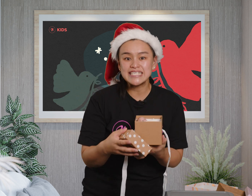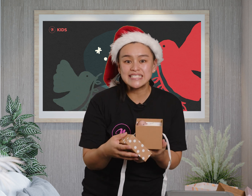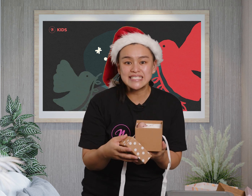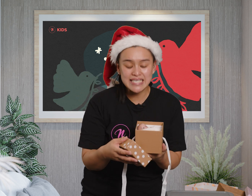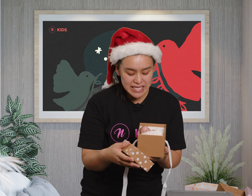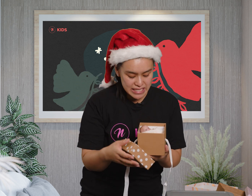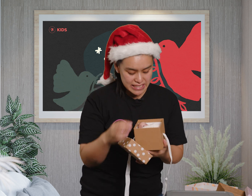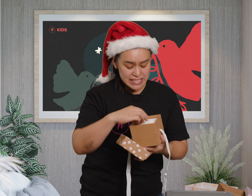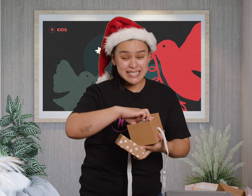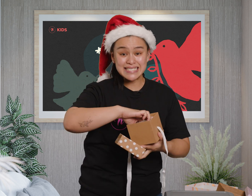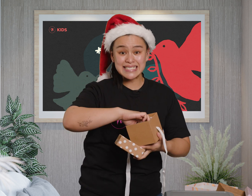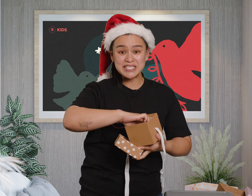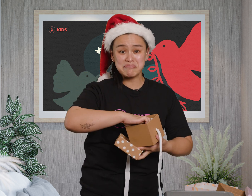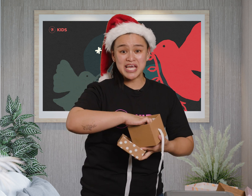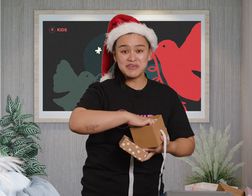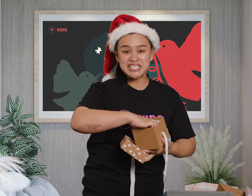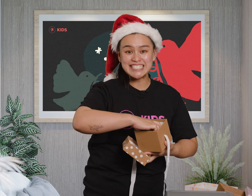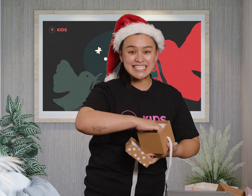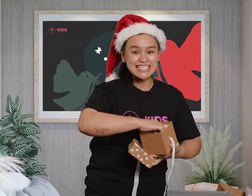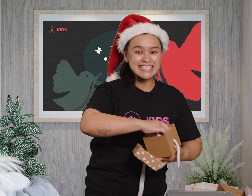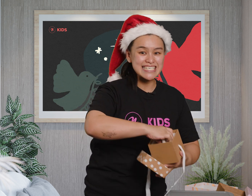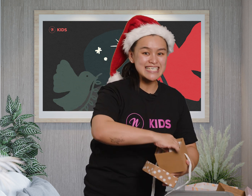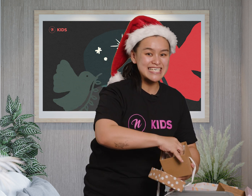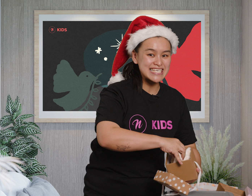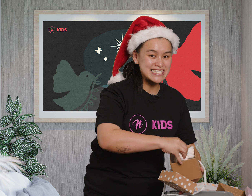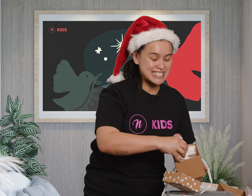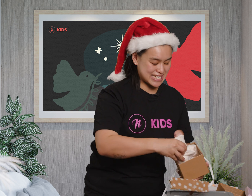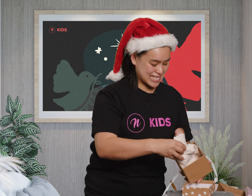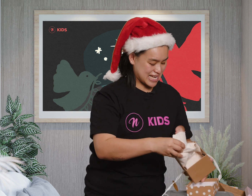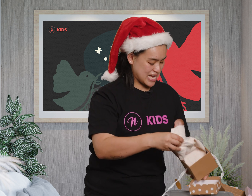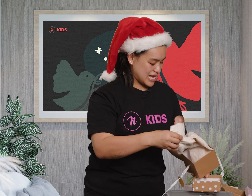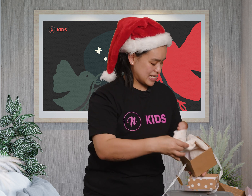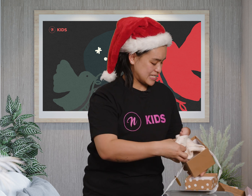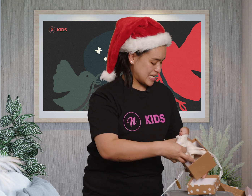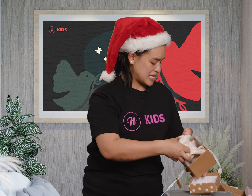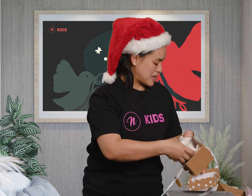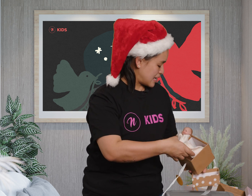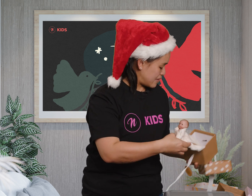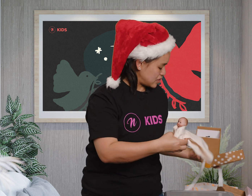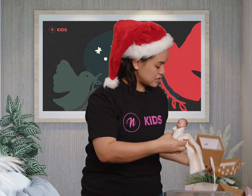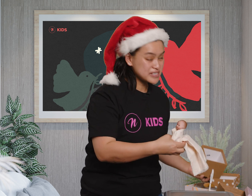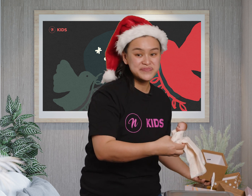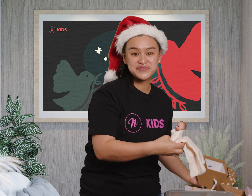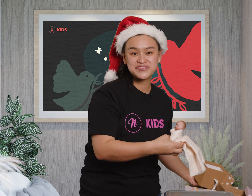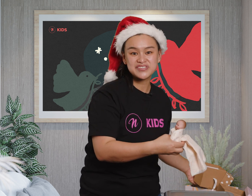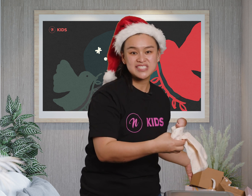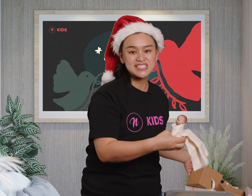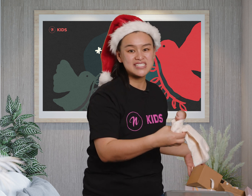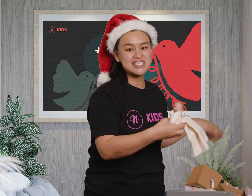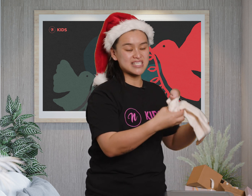Oh, Nations Kids, this is baby Jesus. Let's take him out and have a look.